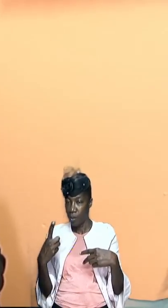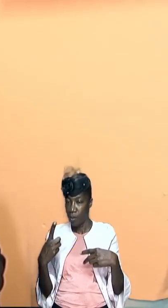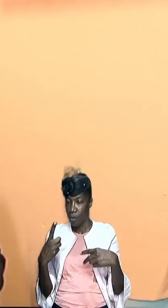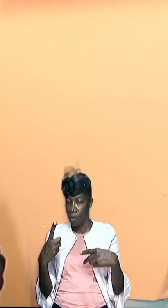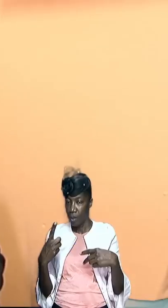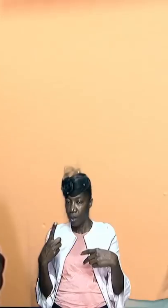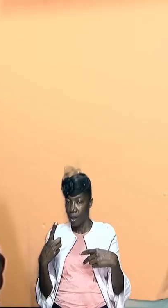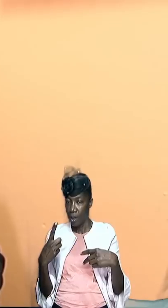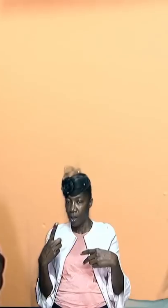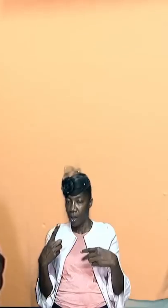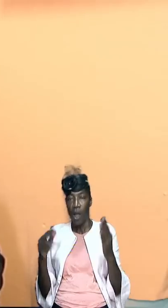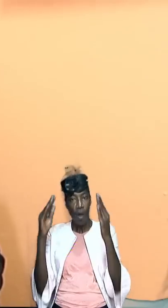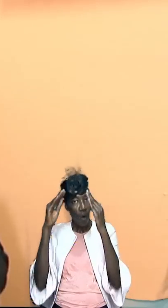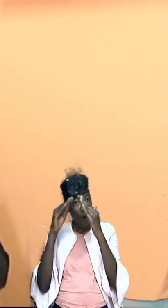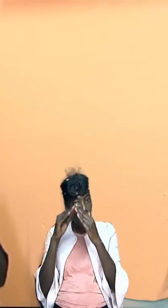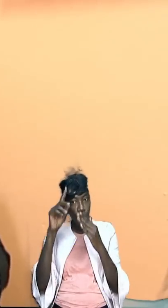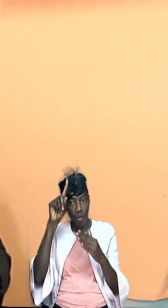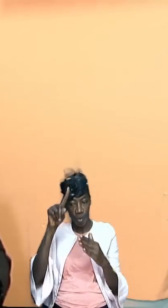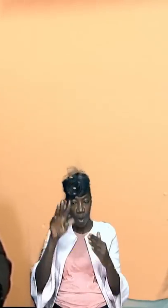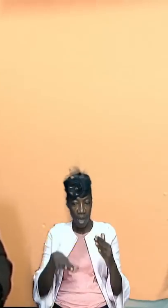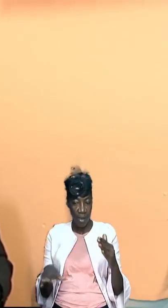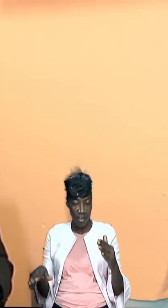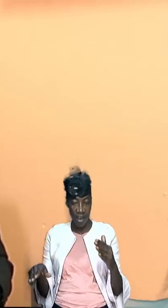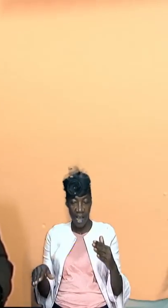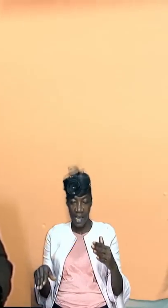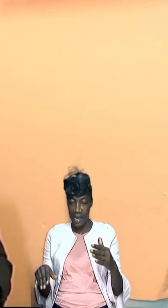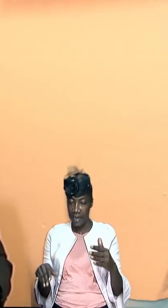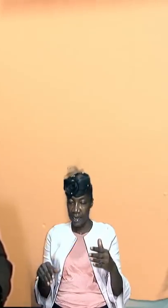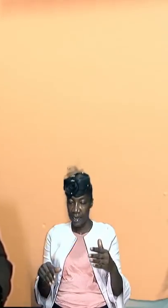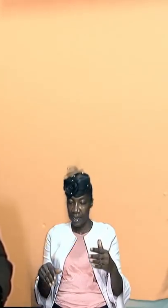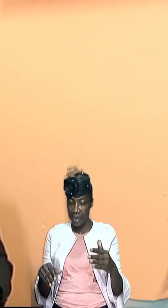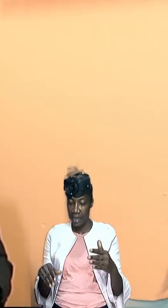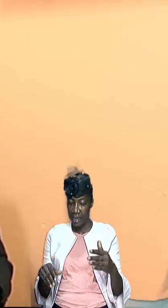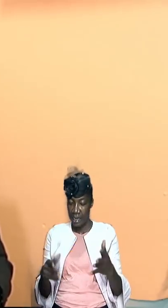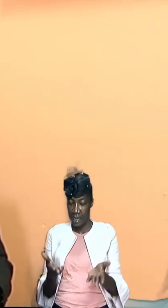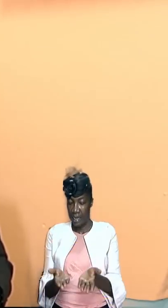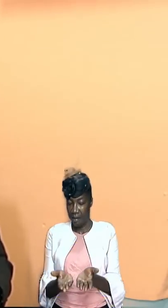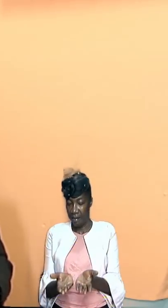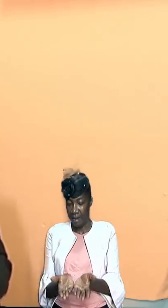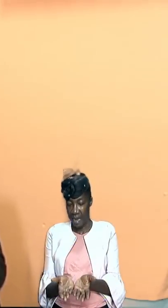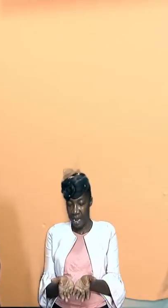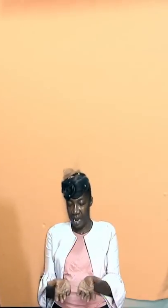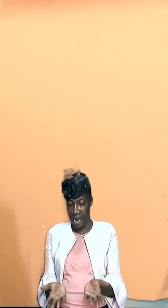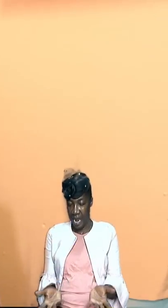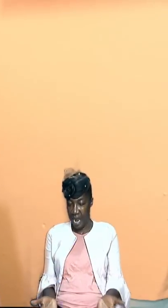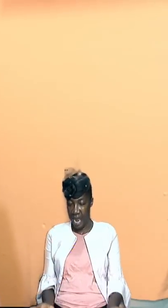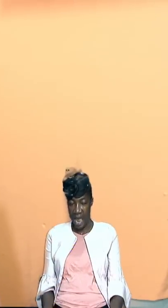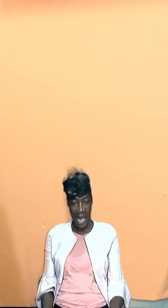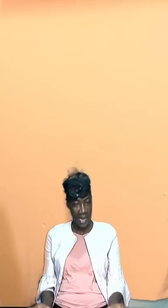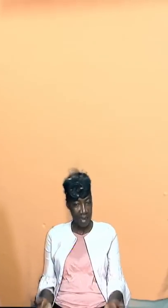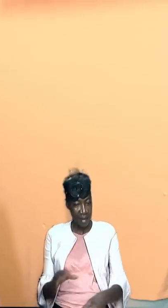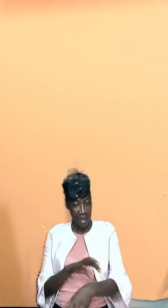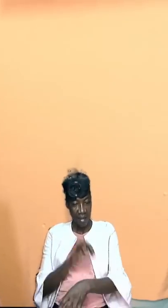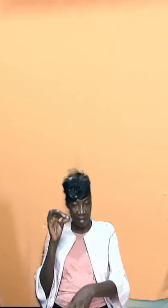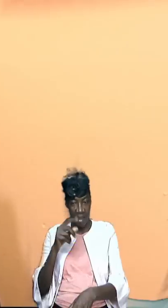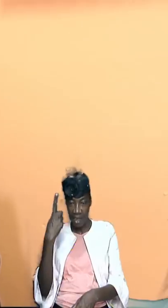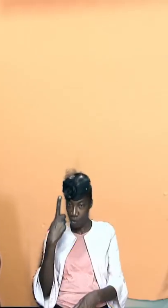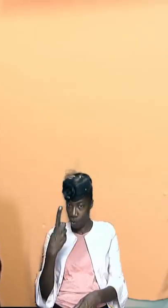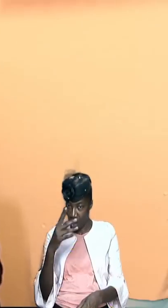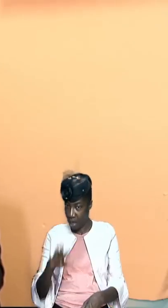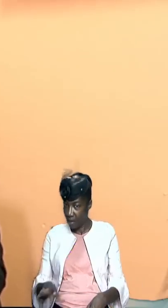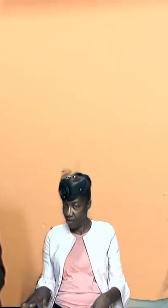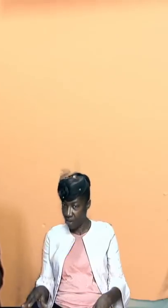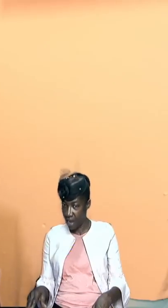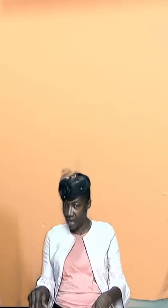child is light skin and one child is dark skin from the same parents. You can live